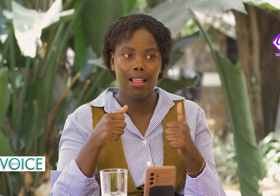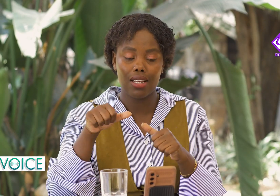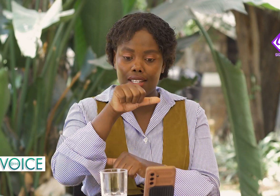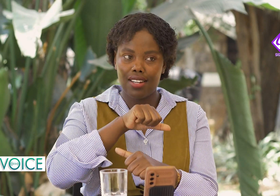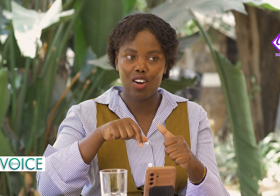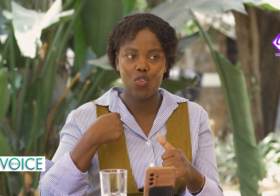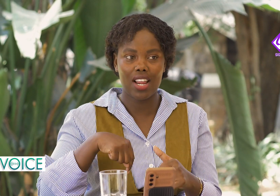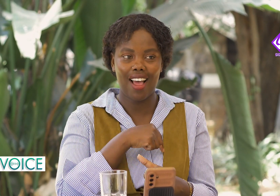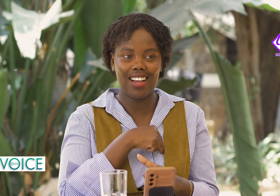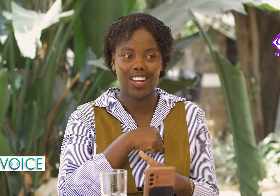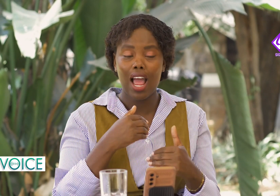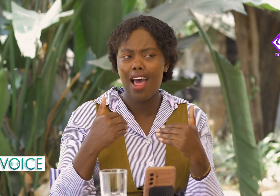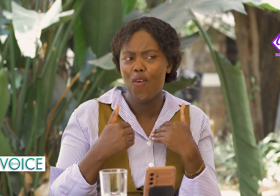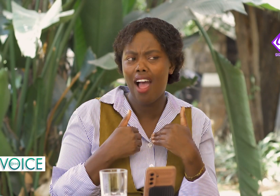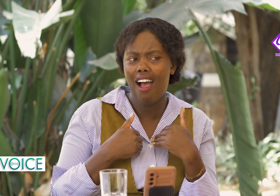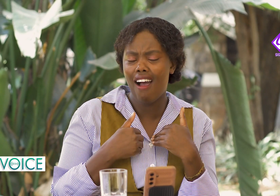mental health.